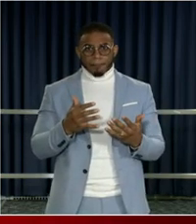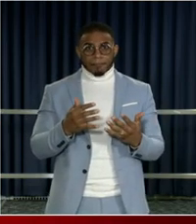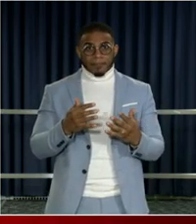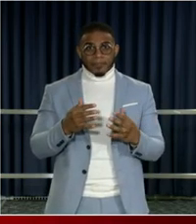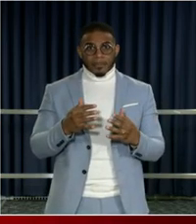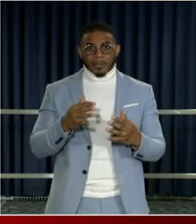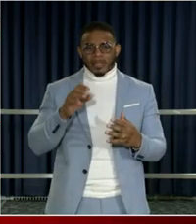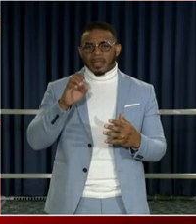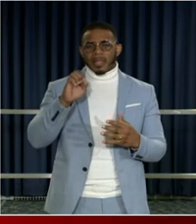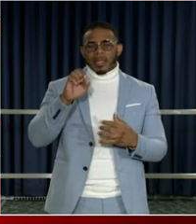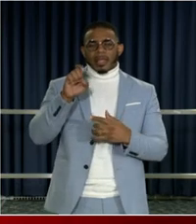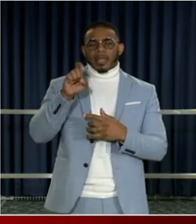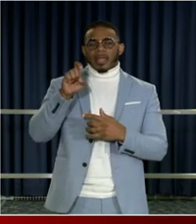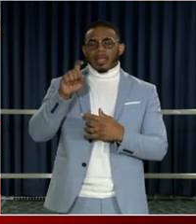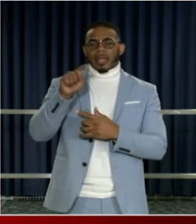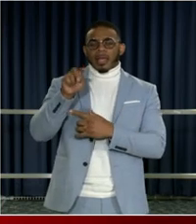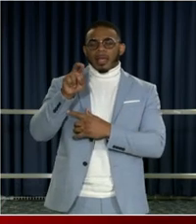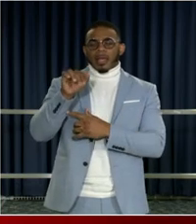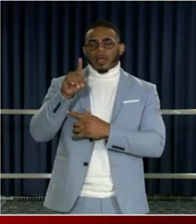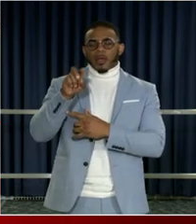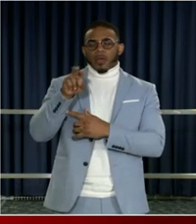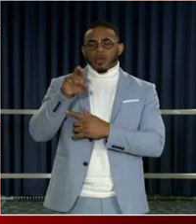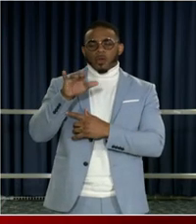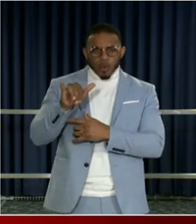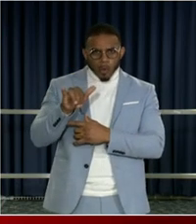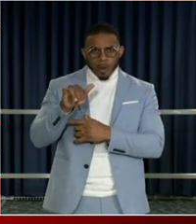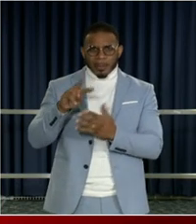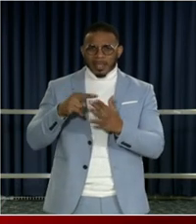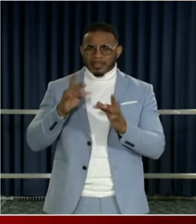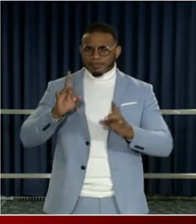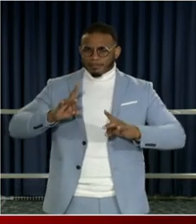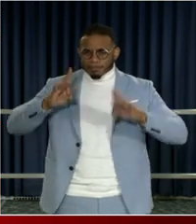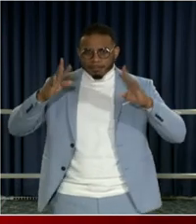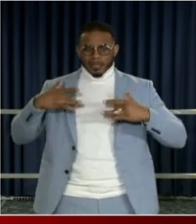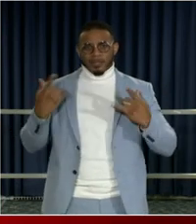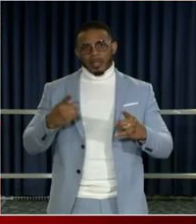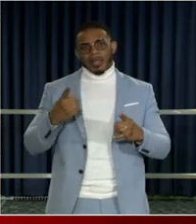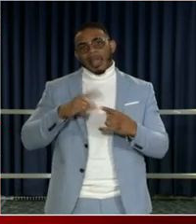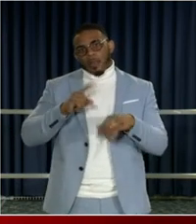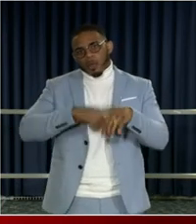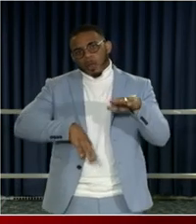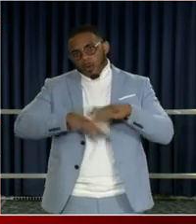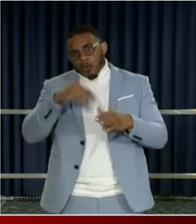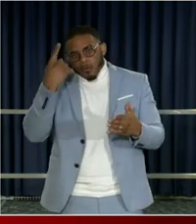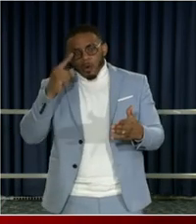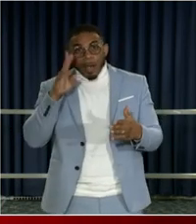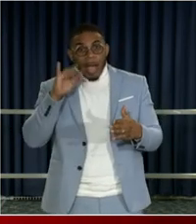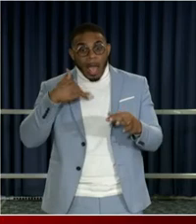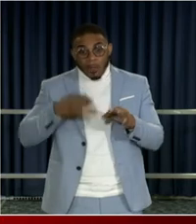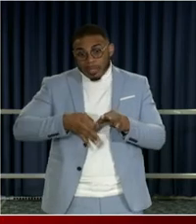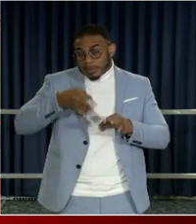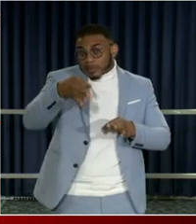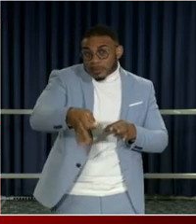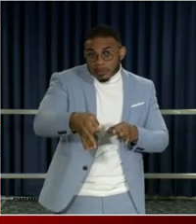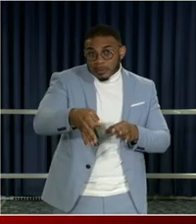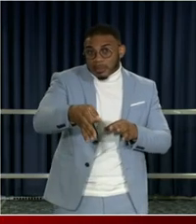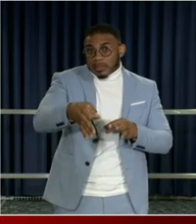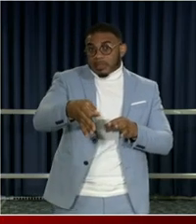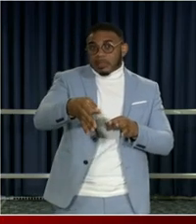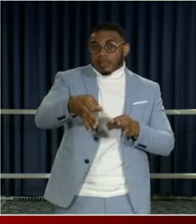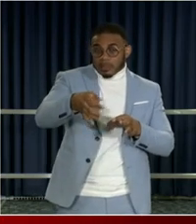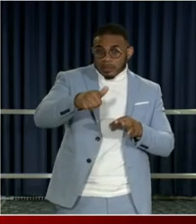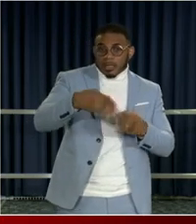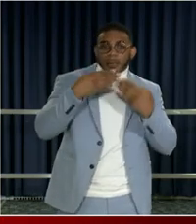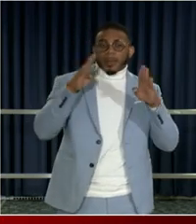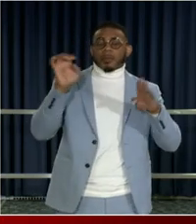extraordinary event, and that's what a curfew is. And so what we do by extending